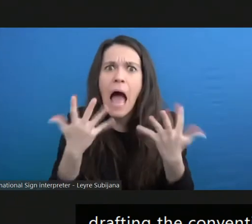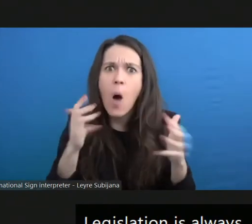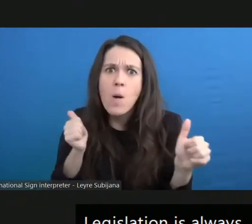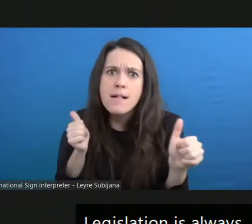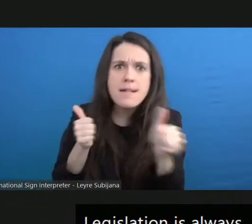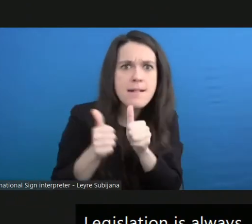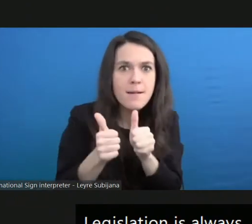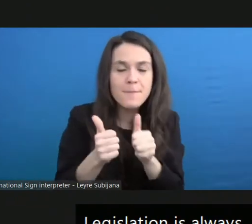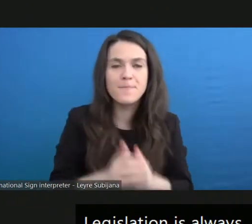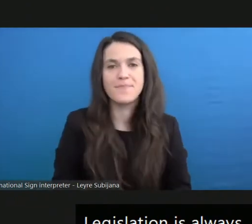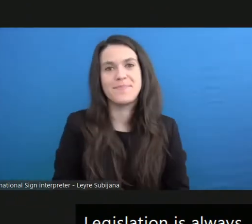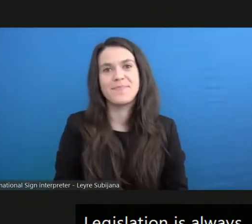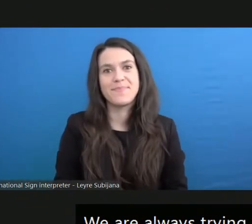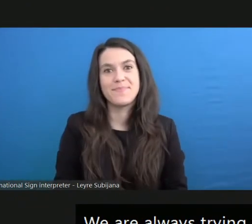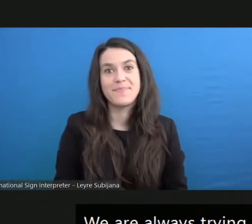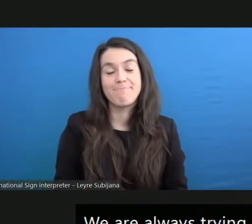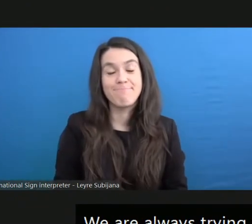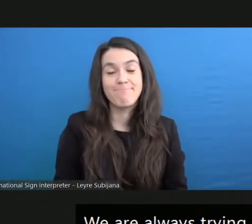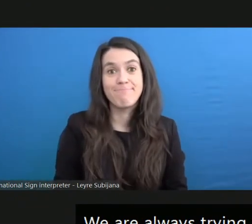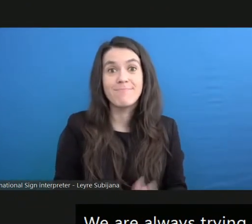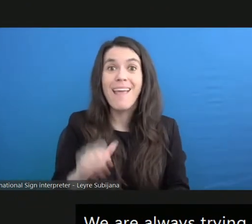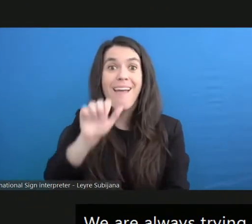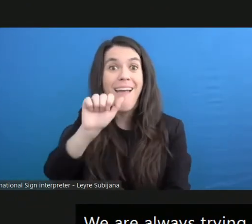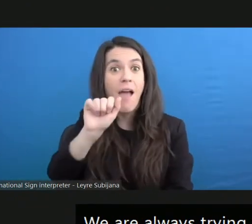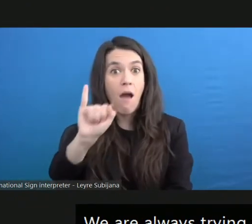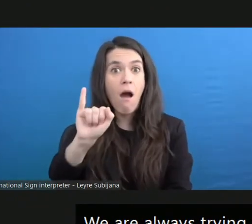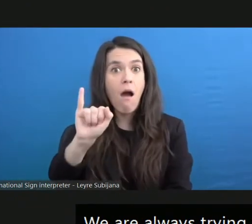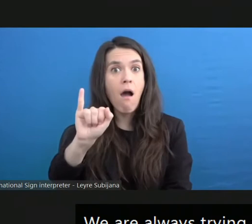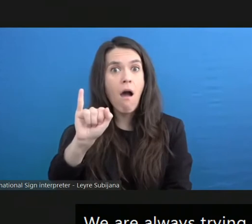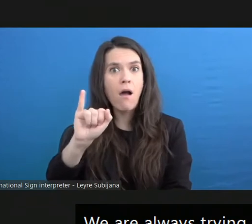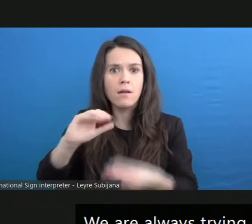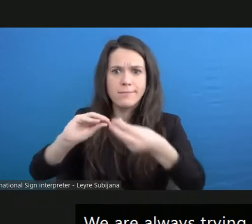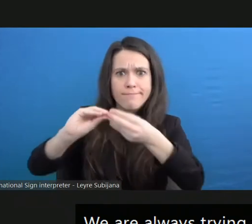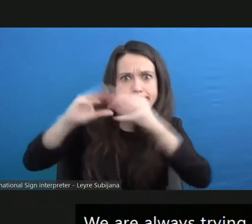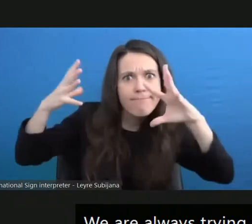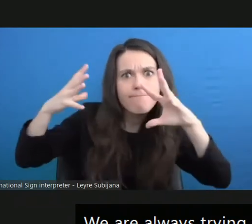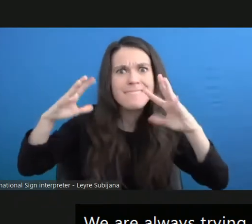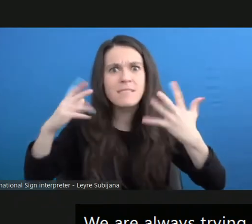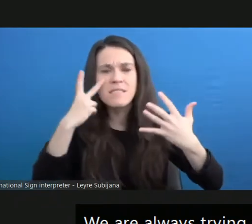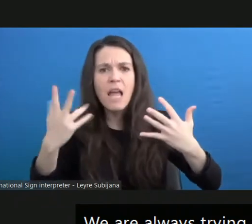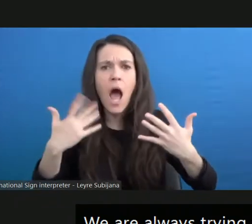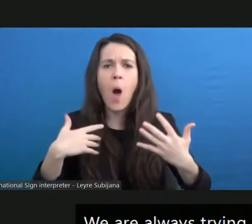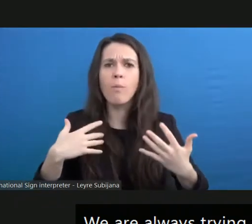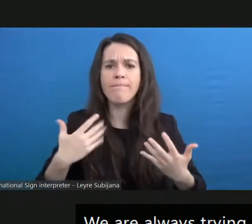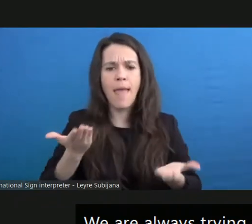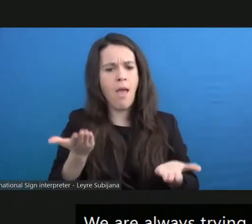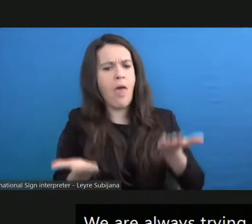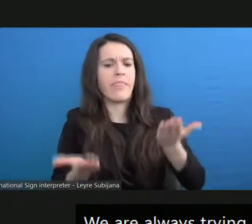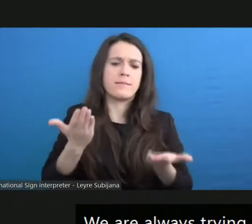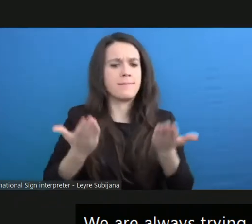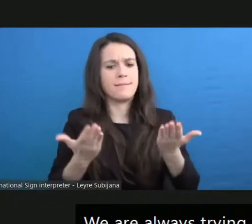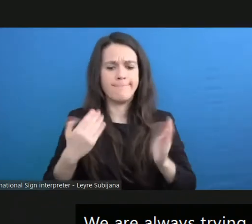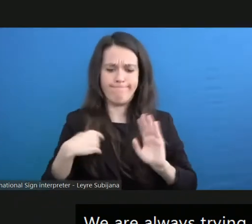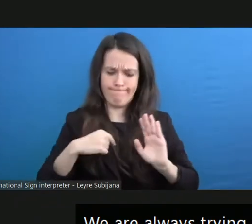discussions in the AI, artificial intelligence community about the ethical implications of AI. We've heard some of those discussions,